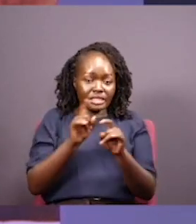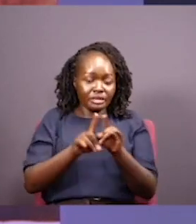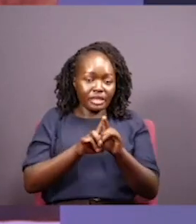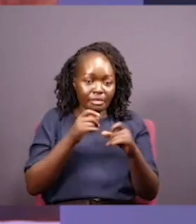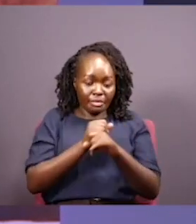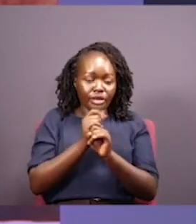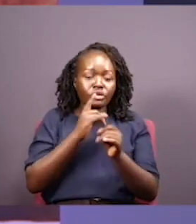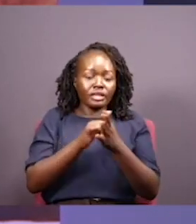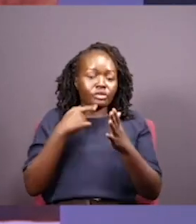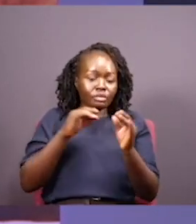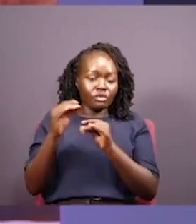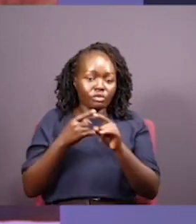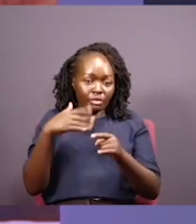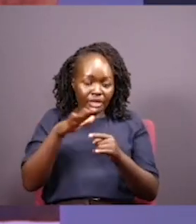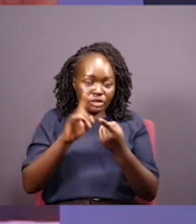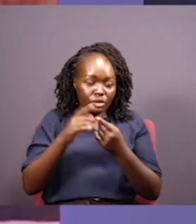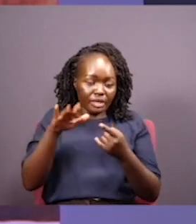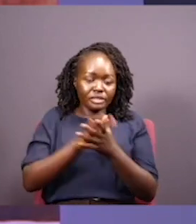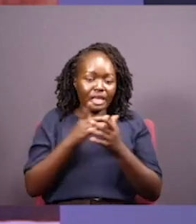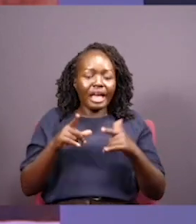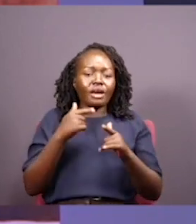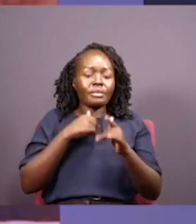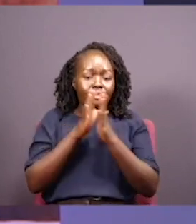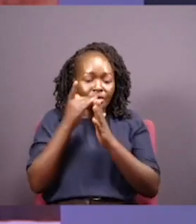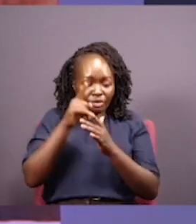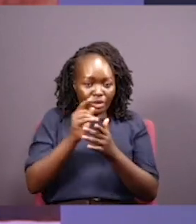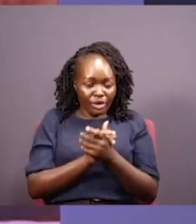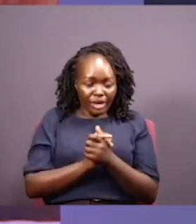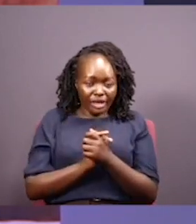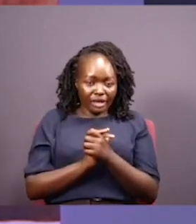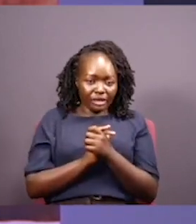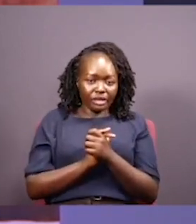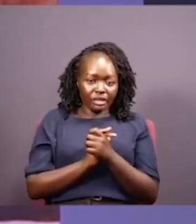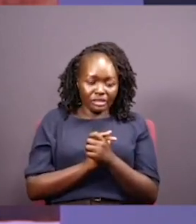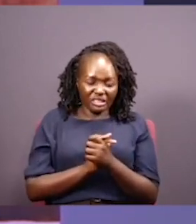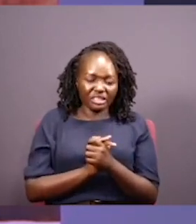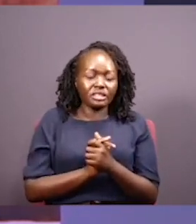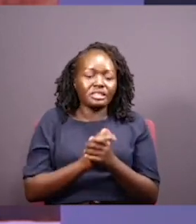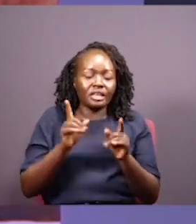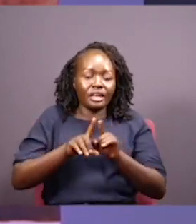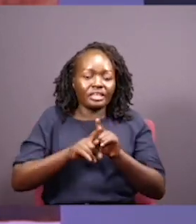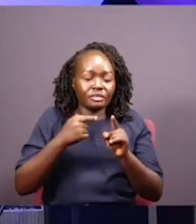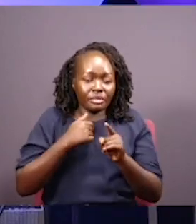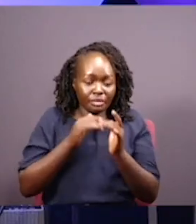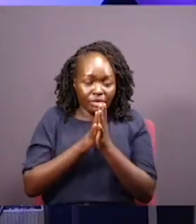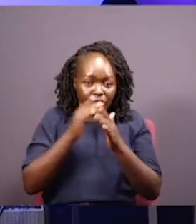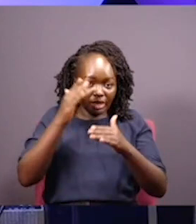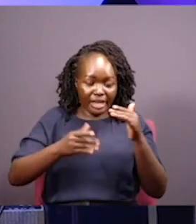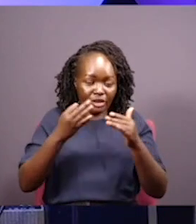place. Allow me to pray for you as I bring this message to an end at this point.